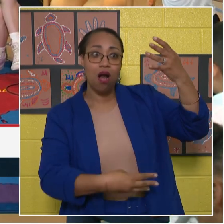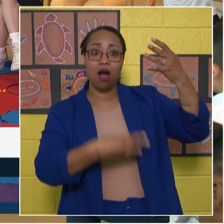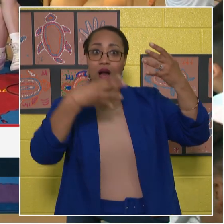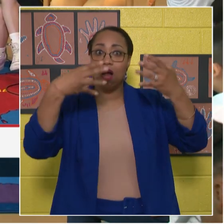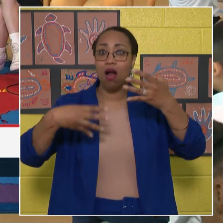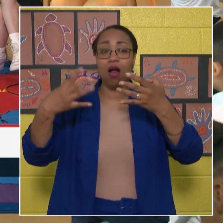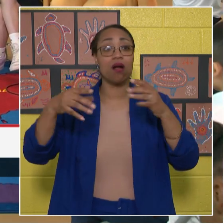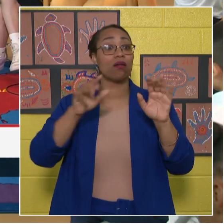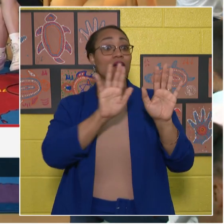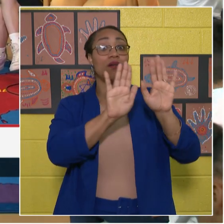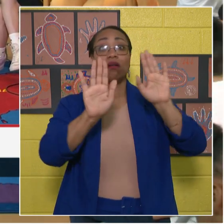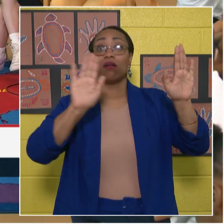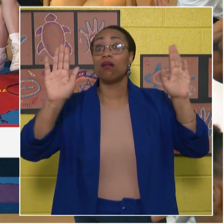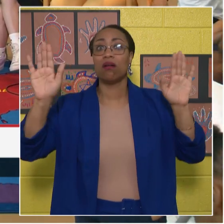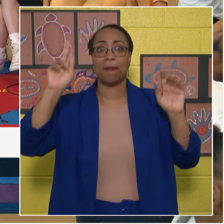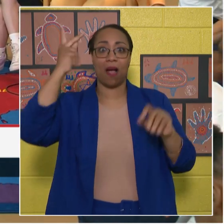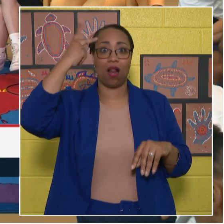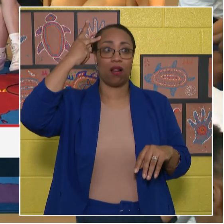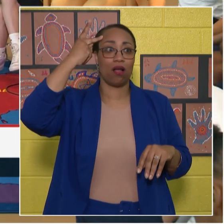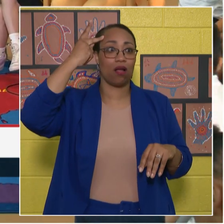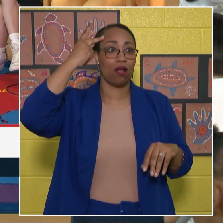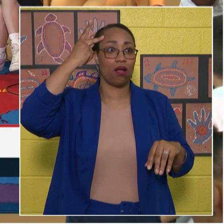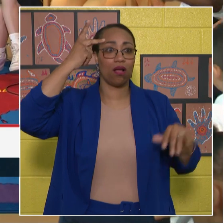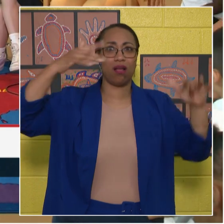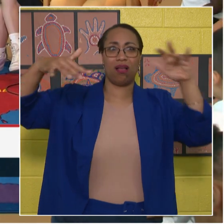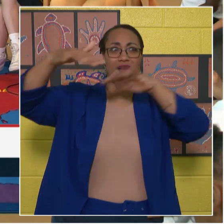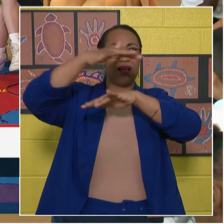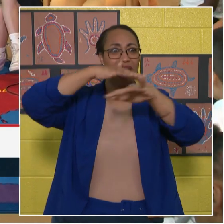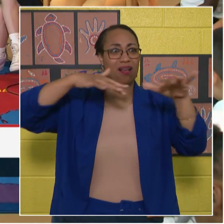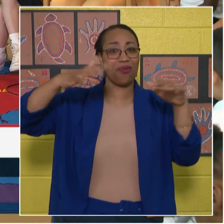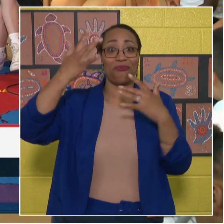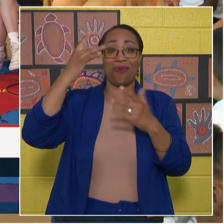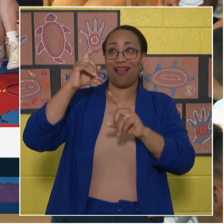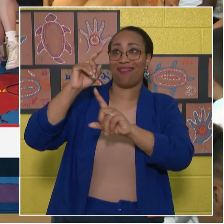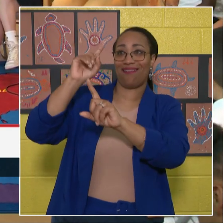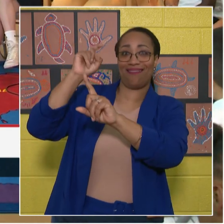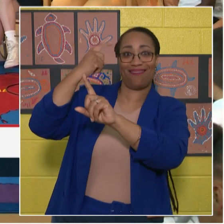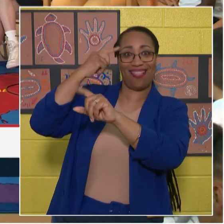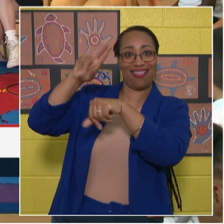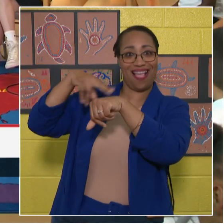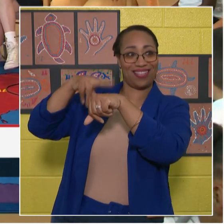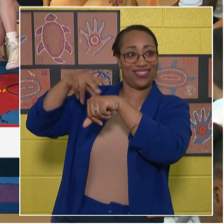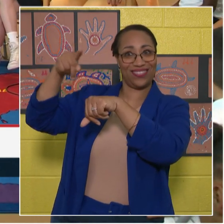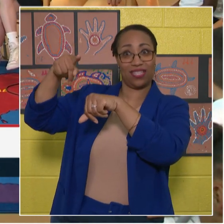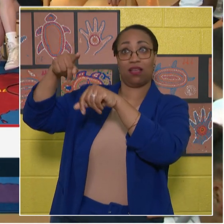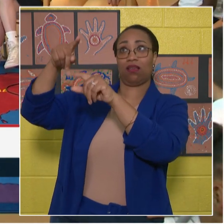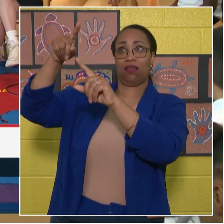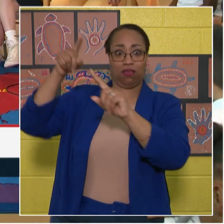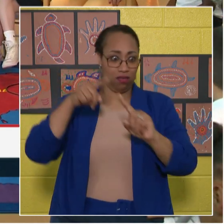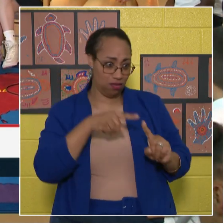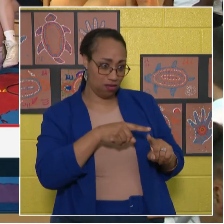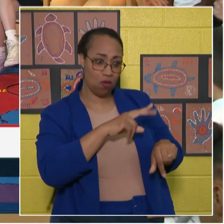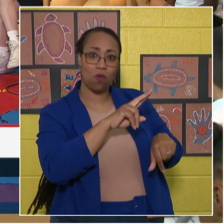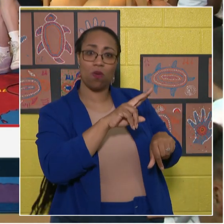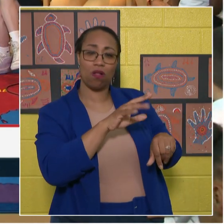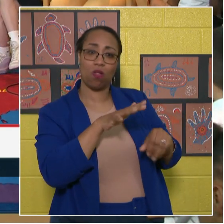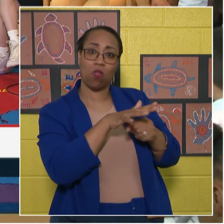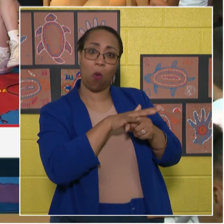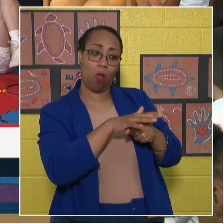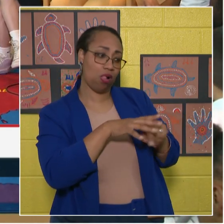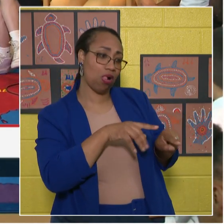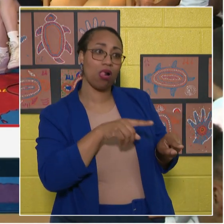level that affects what we do on the local level. But I would say the most difficult